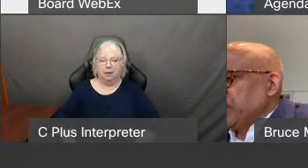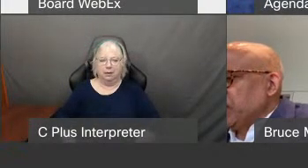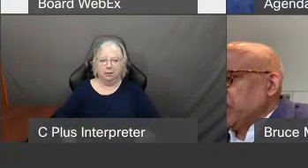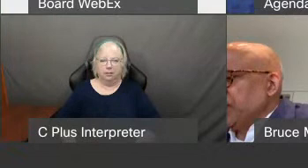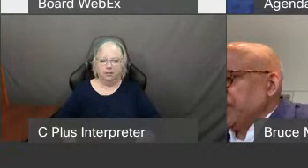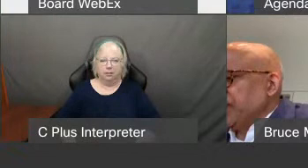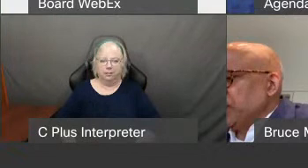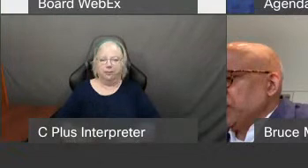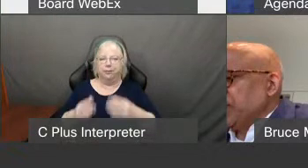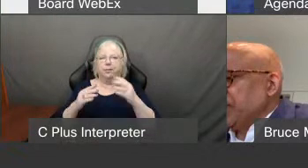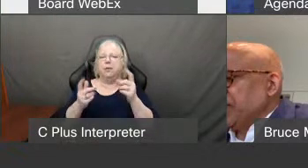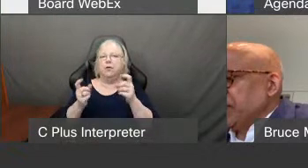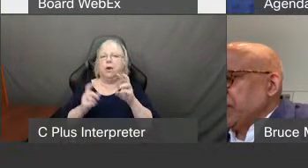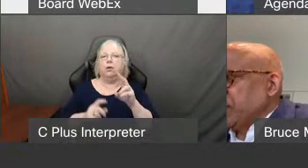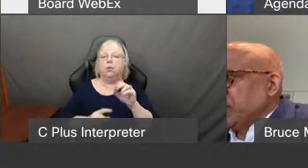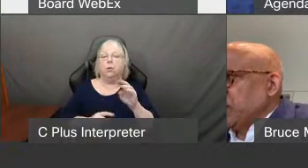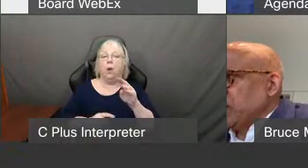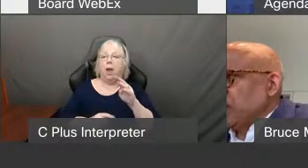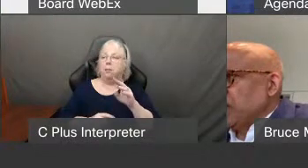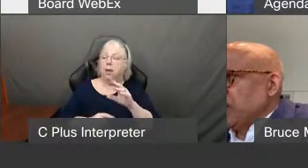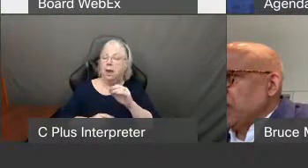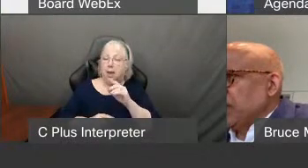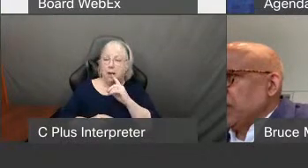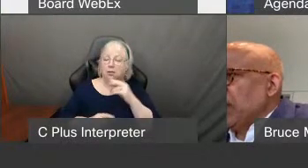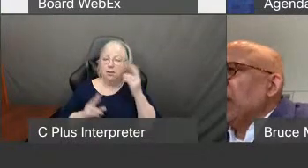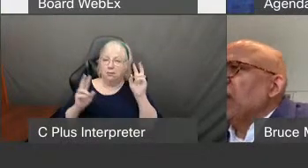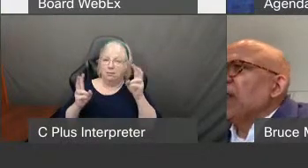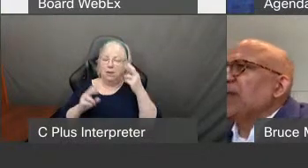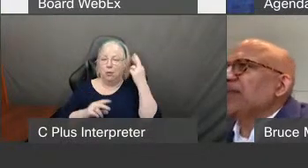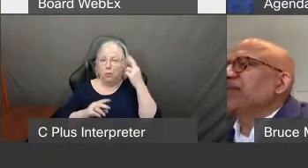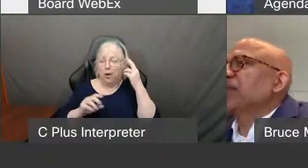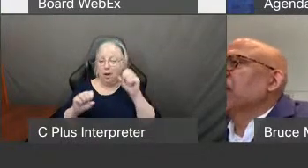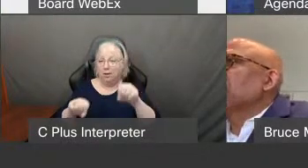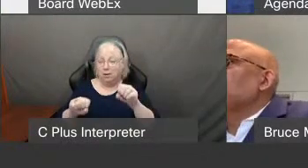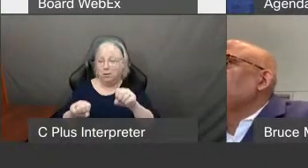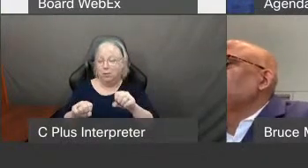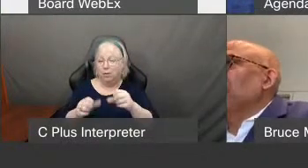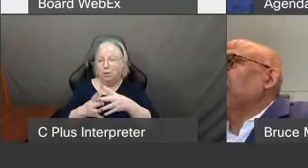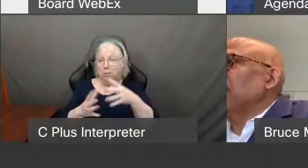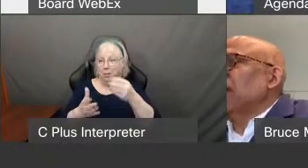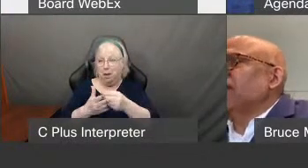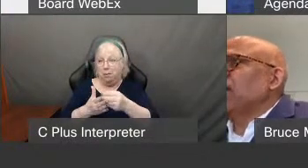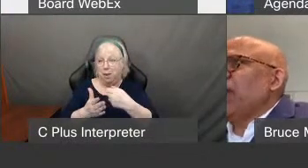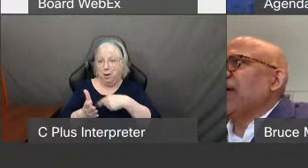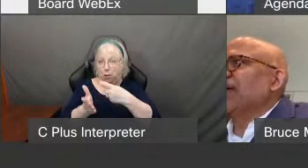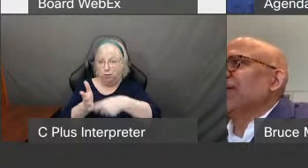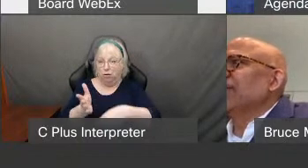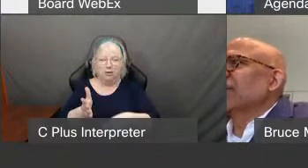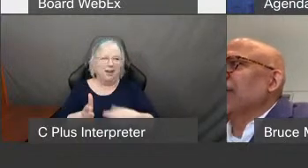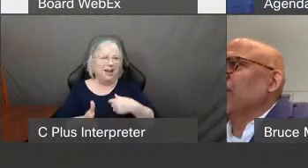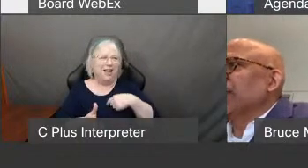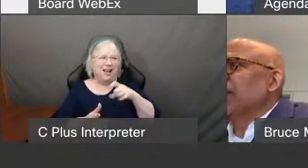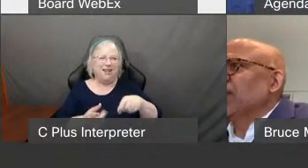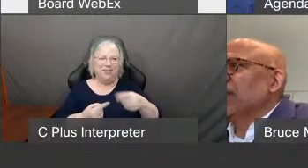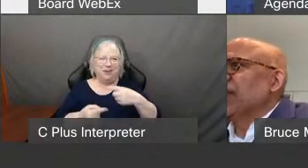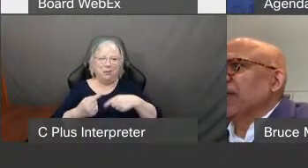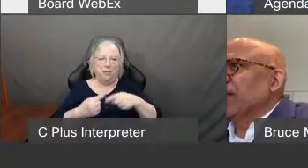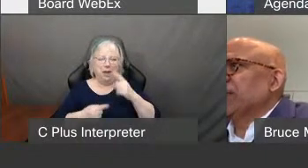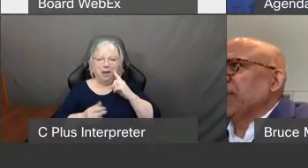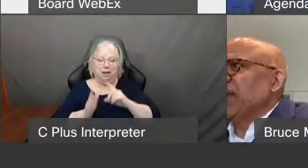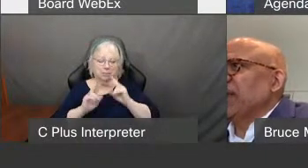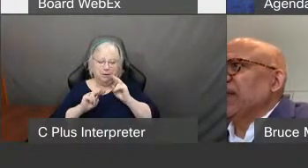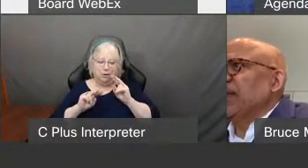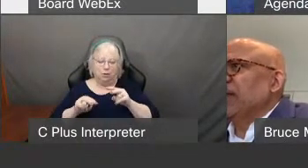One of the, and it is at a reasonable amount. Yeah, I'll have to go back and look. We